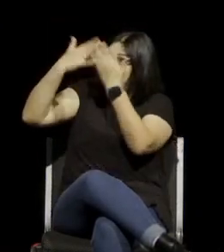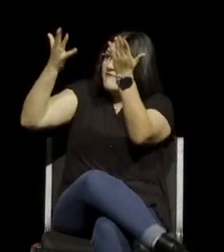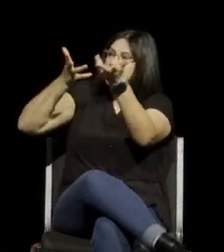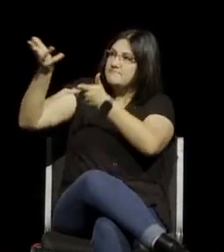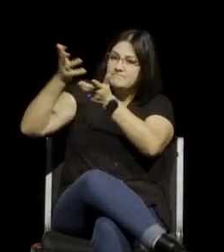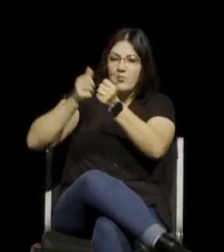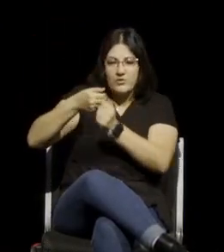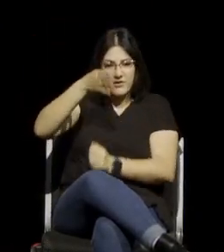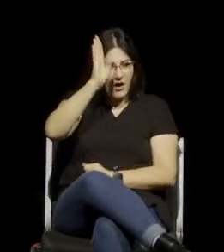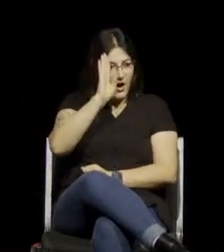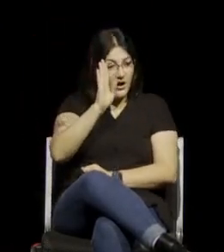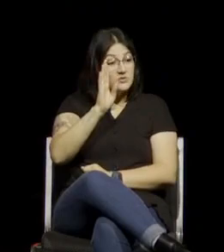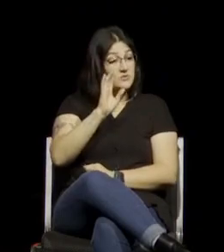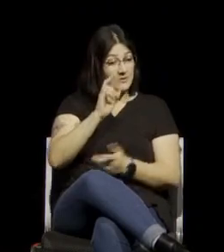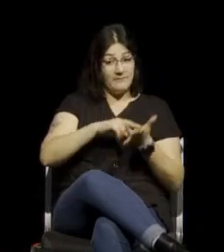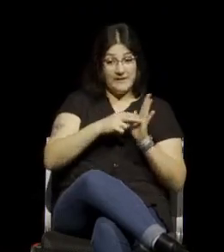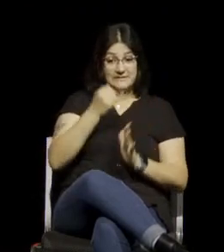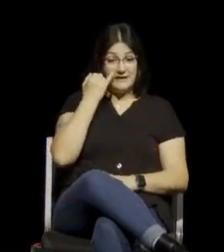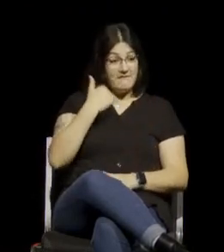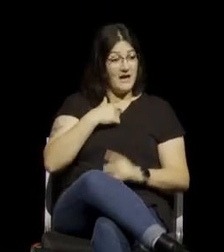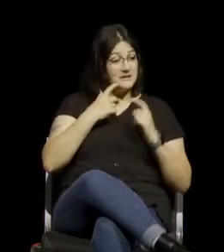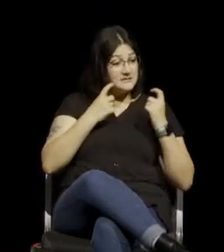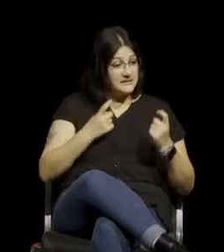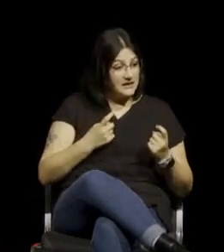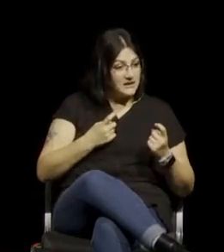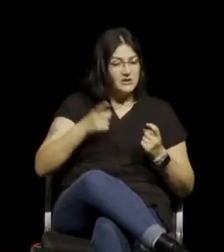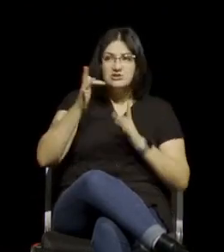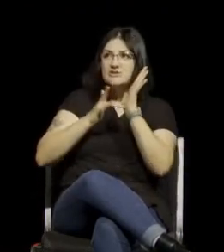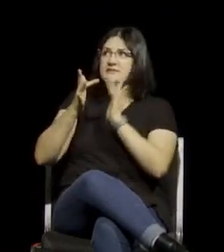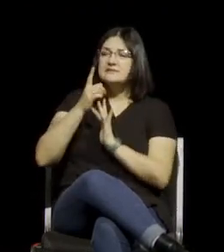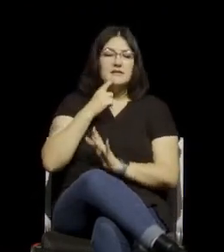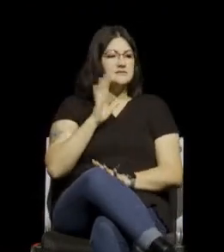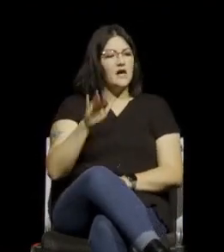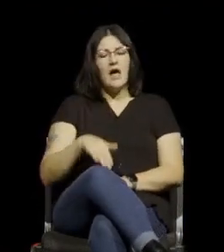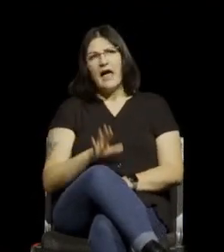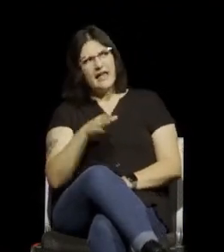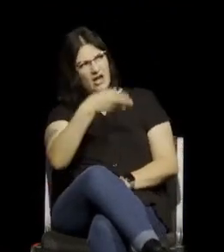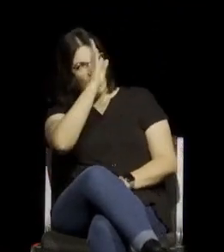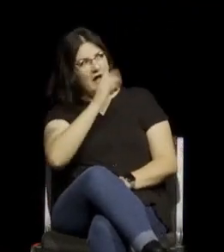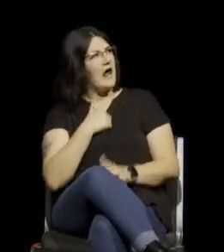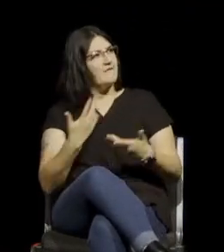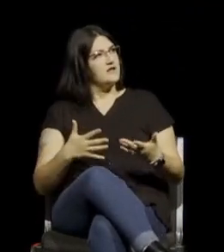behalf. So that when I sin, Jesus says, "Hey God, I covered that sin."